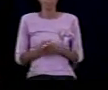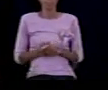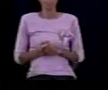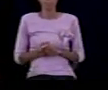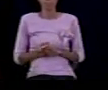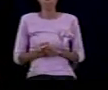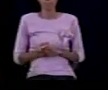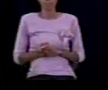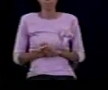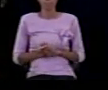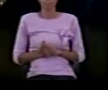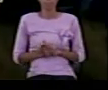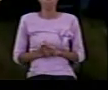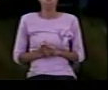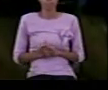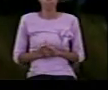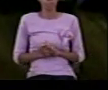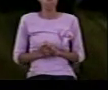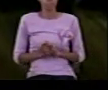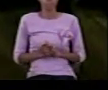Truly.